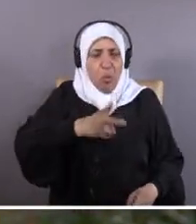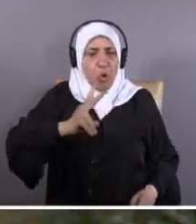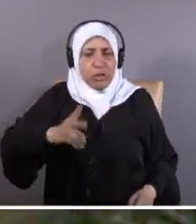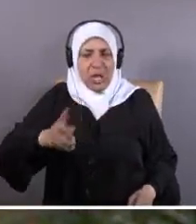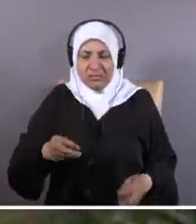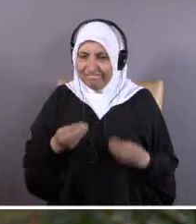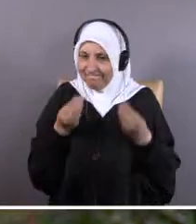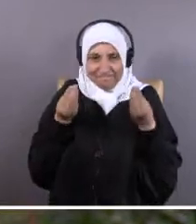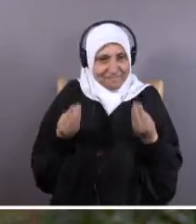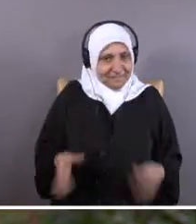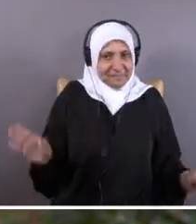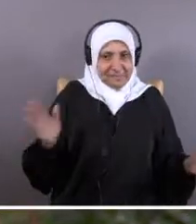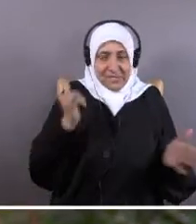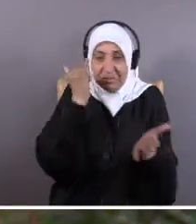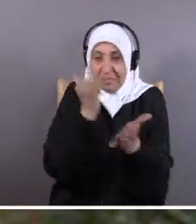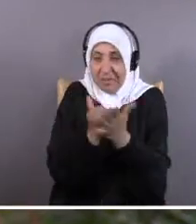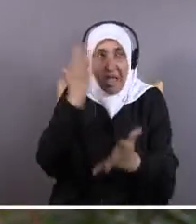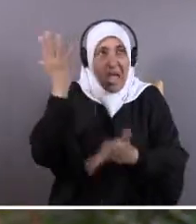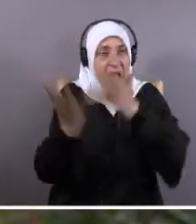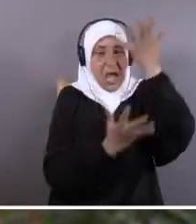When we go, when we hunt,